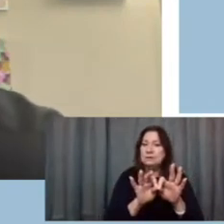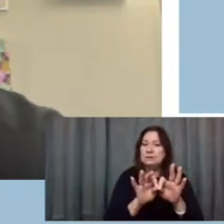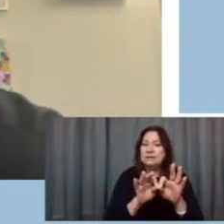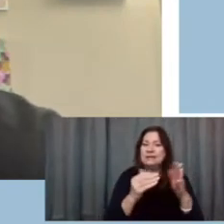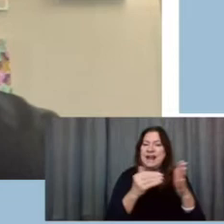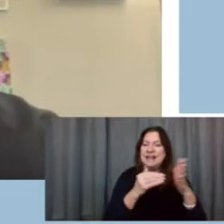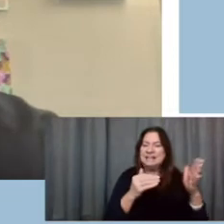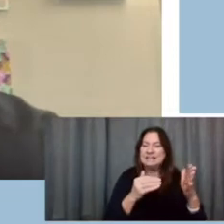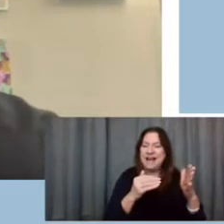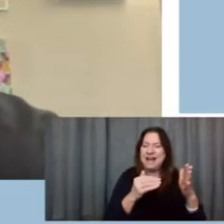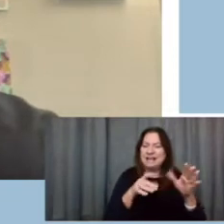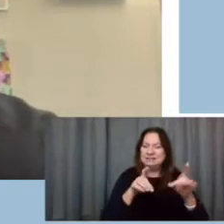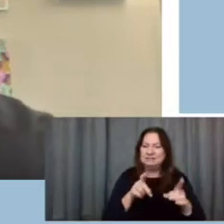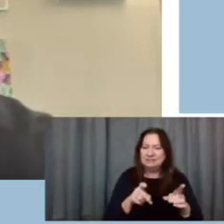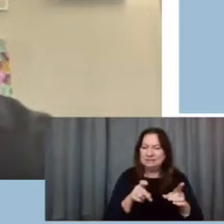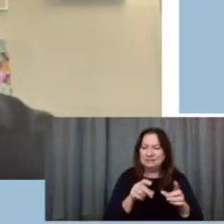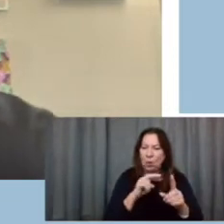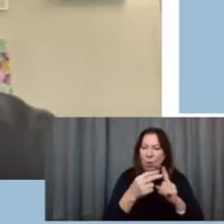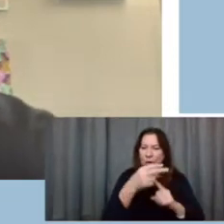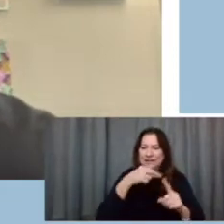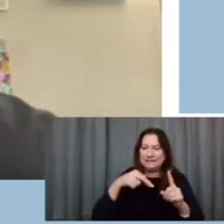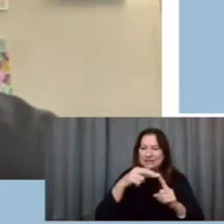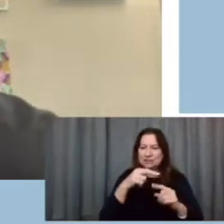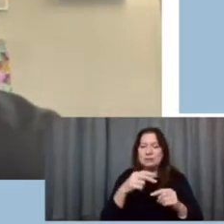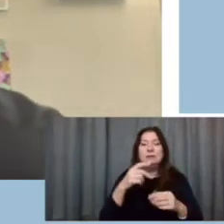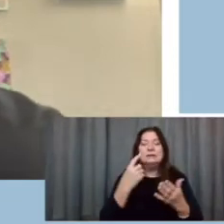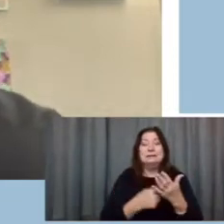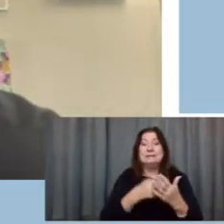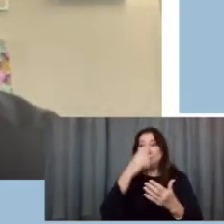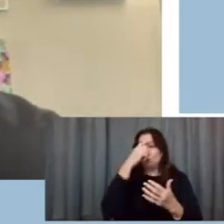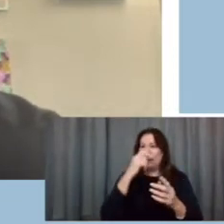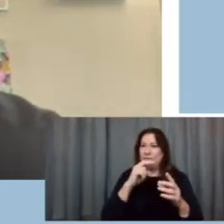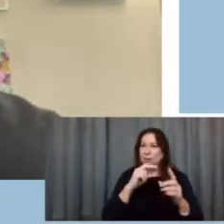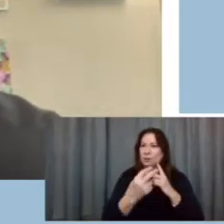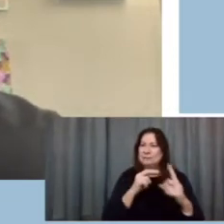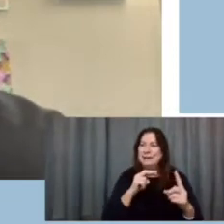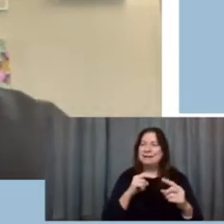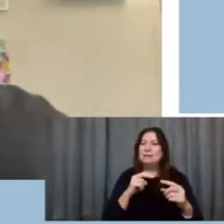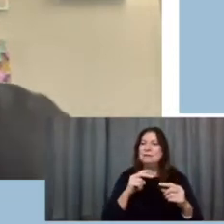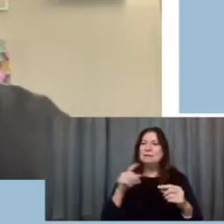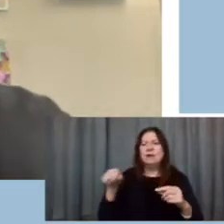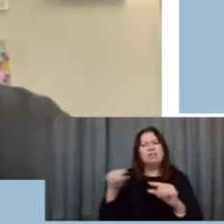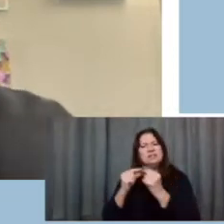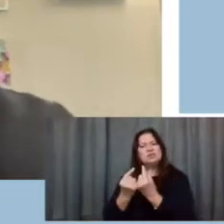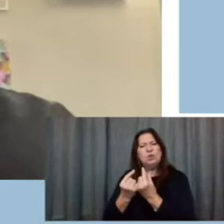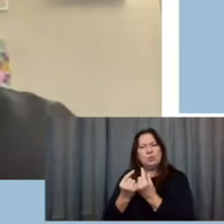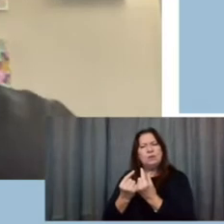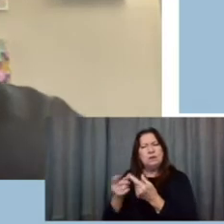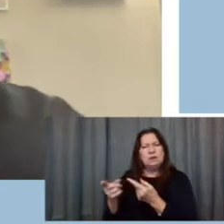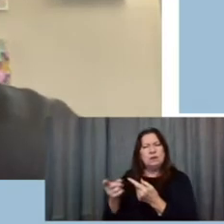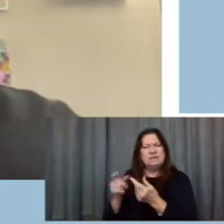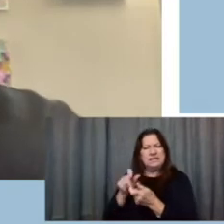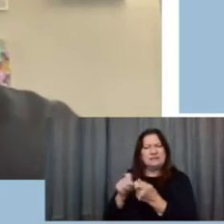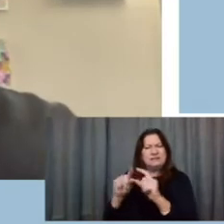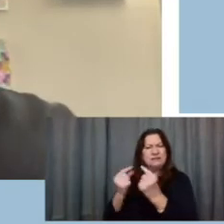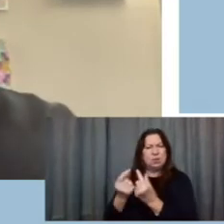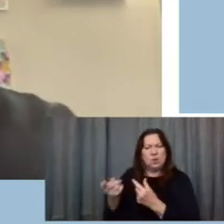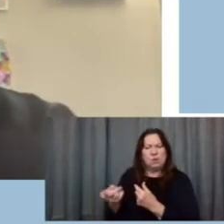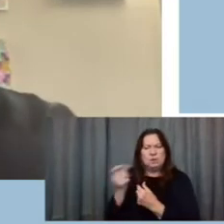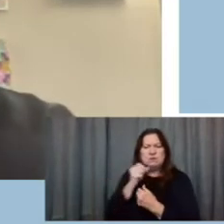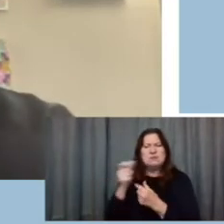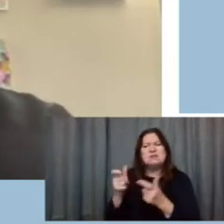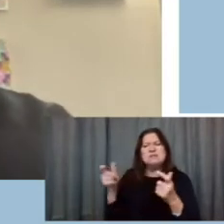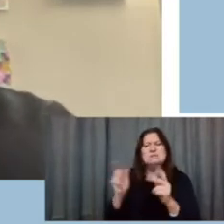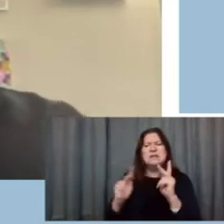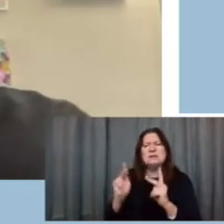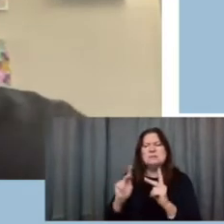orientation, right? So instead of, I think sometimes we take this perspective of, wow, this group this particular group, there's not as many people in